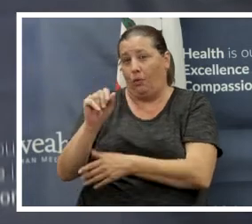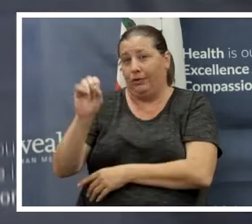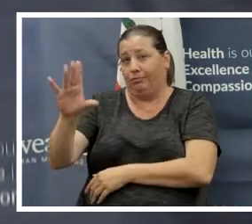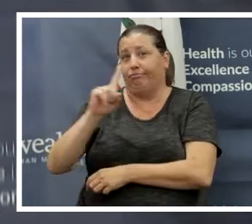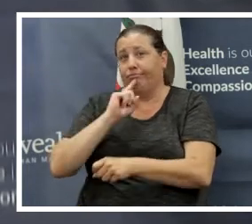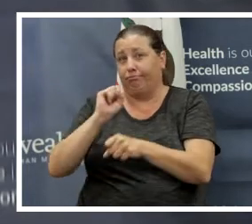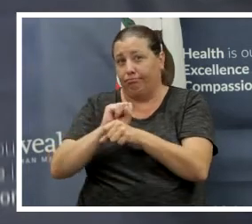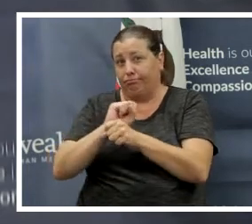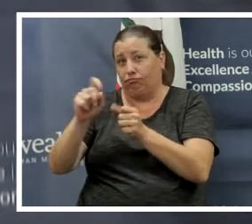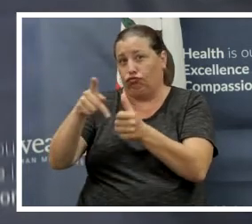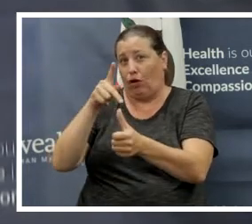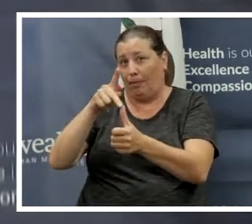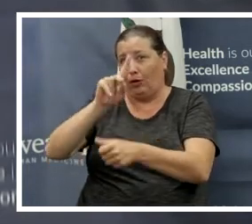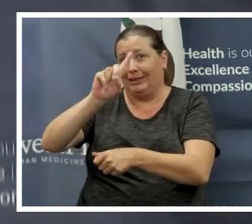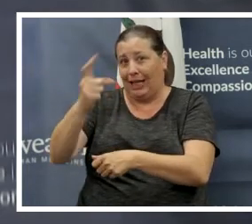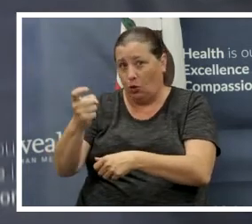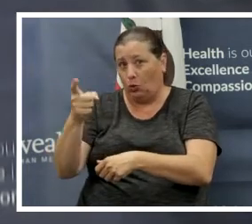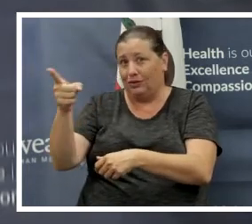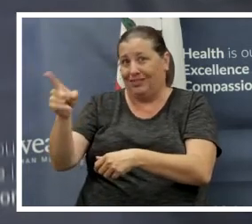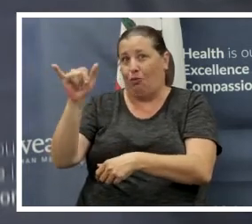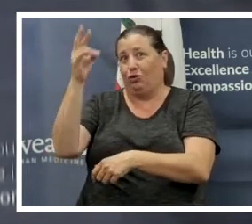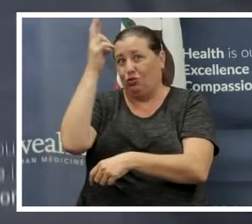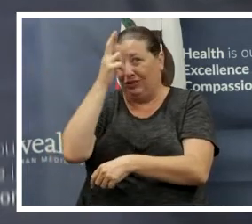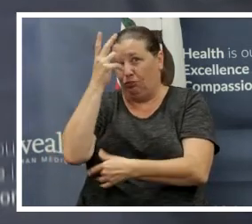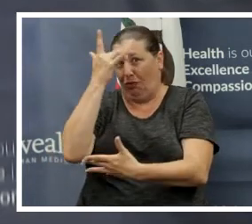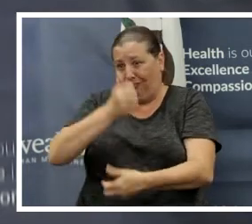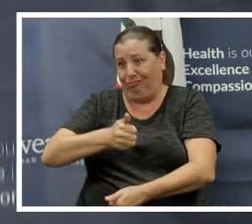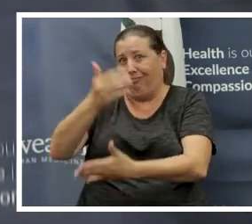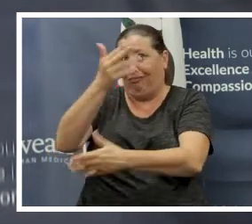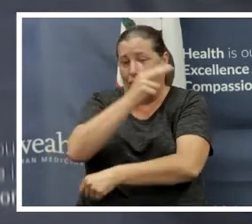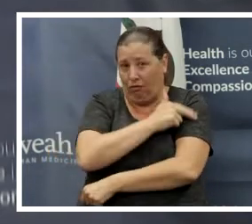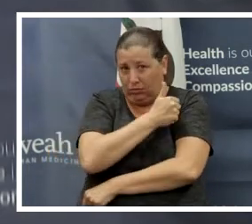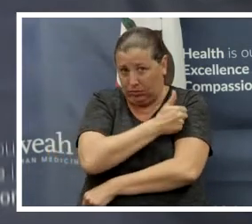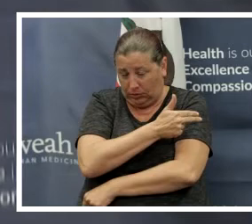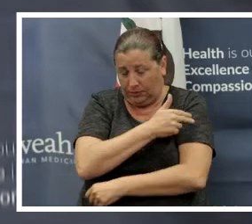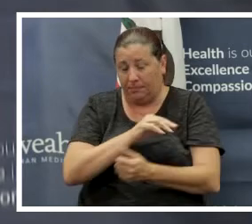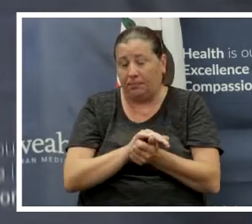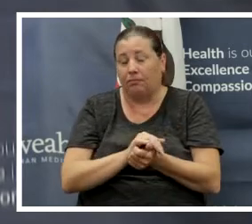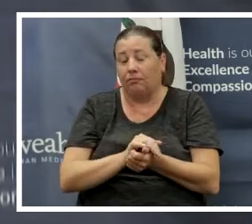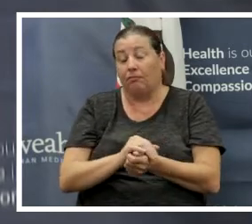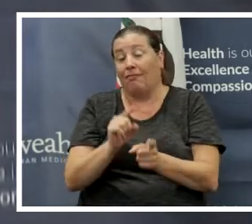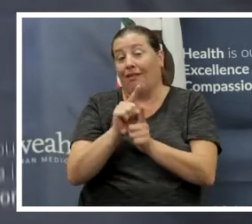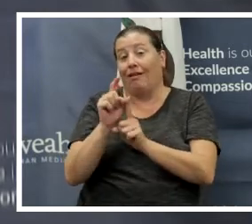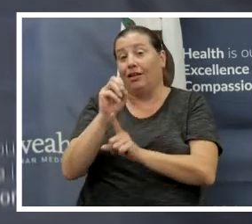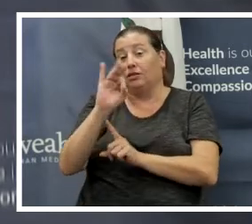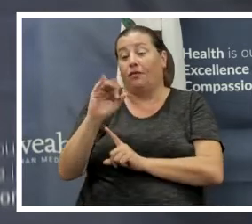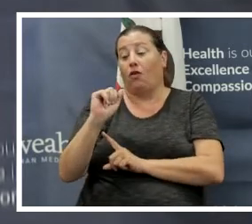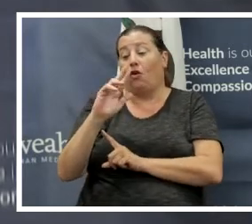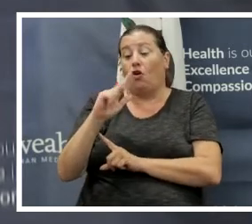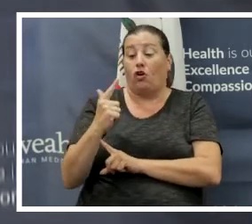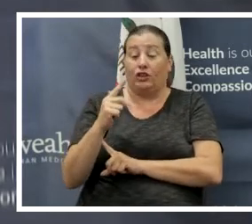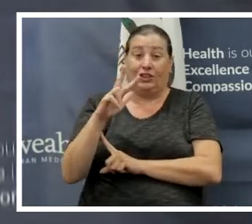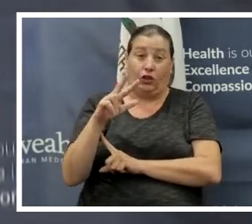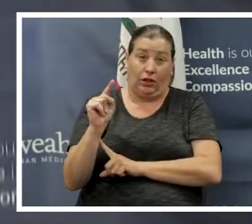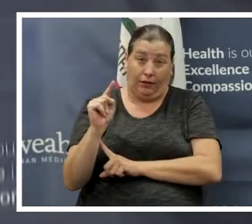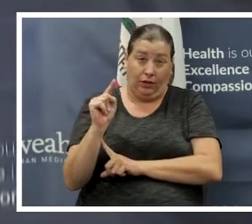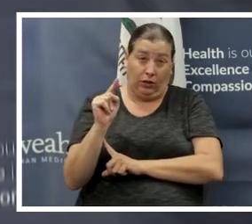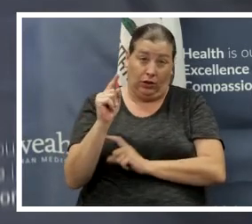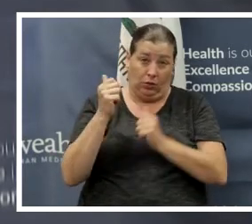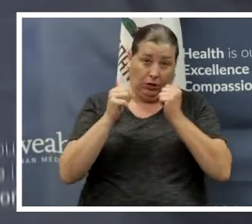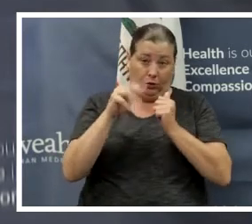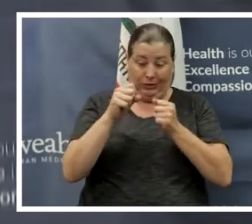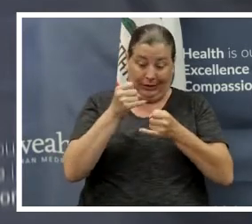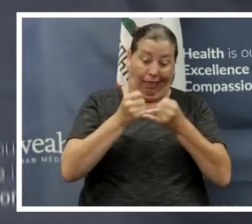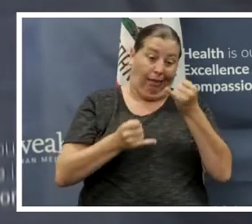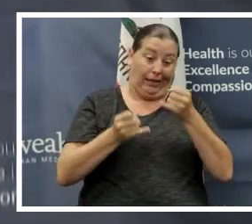was the reason that they were admitted to the hospital. So as of August 31st, what was the last completed